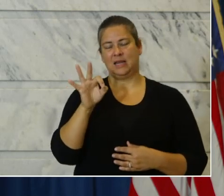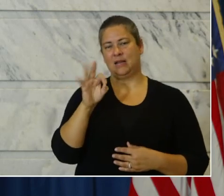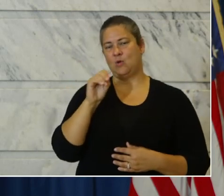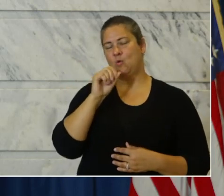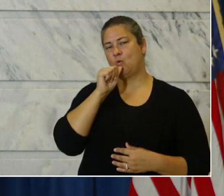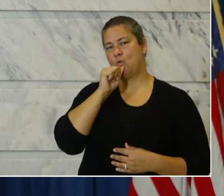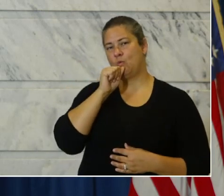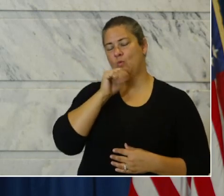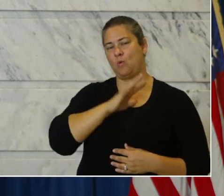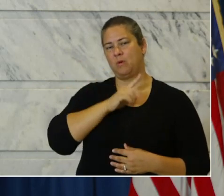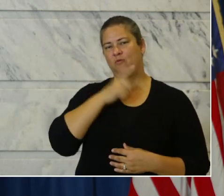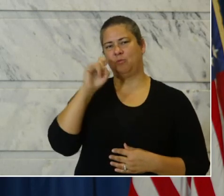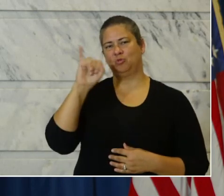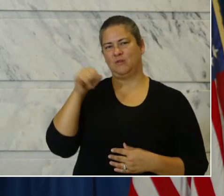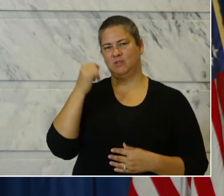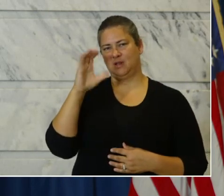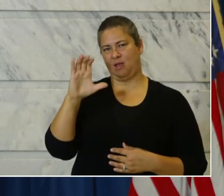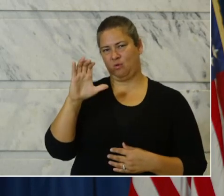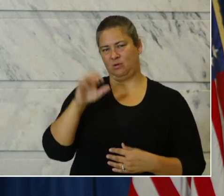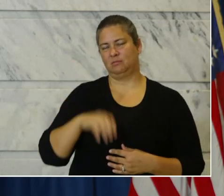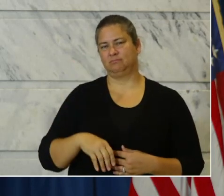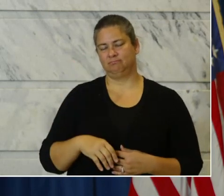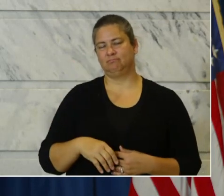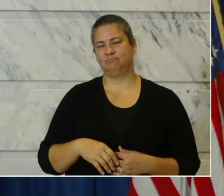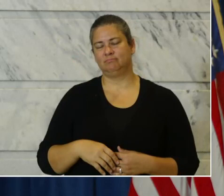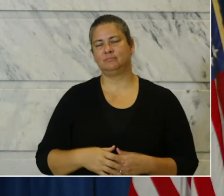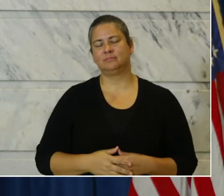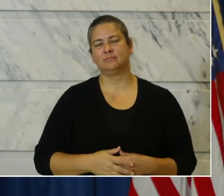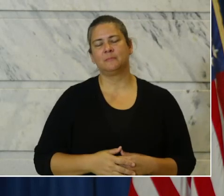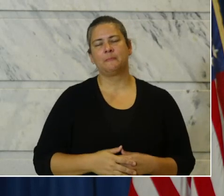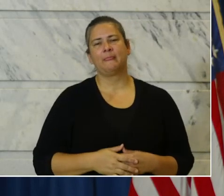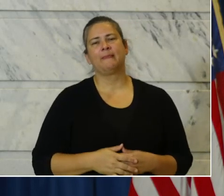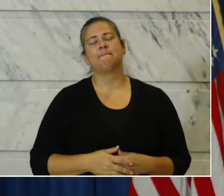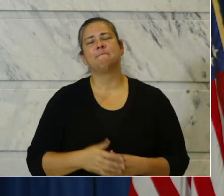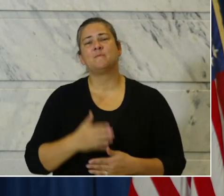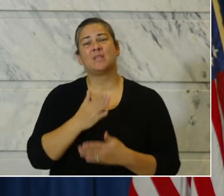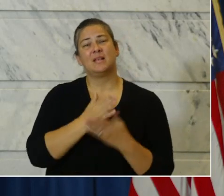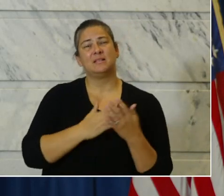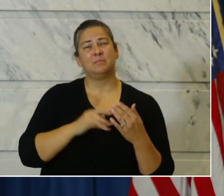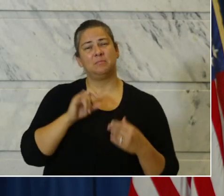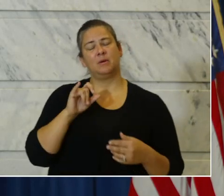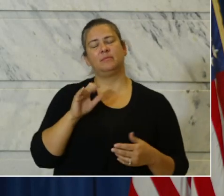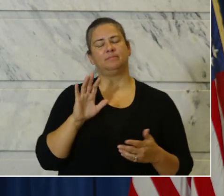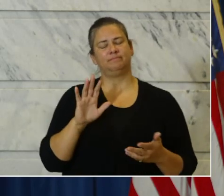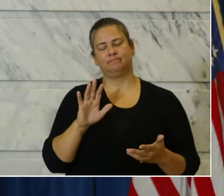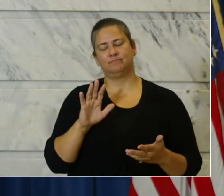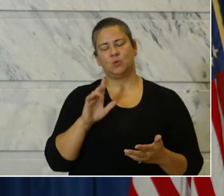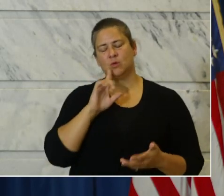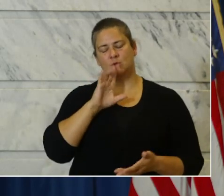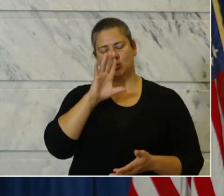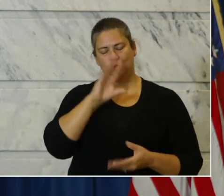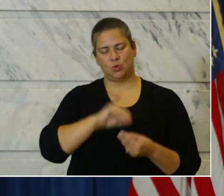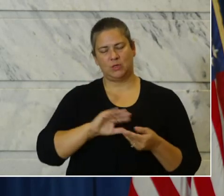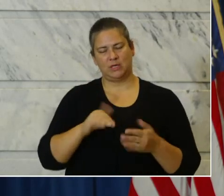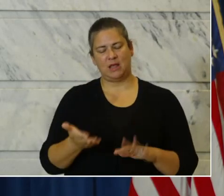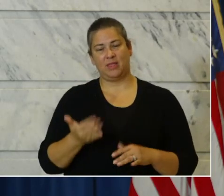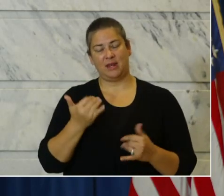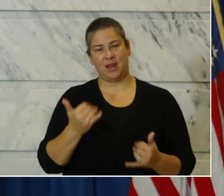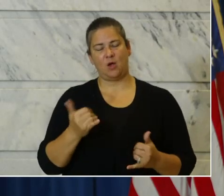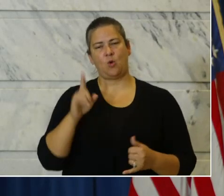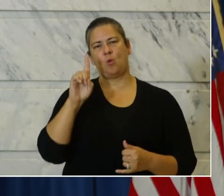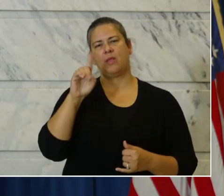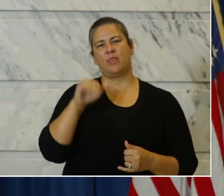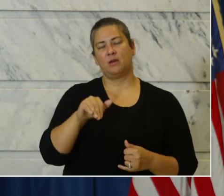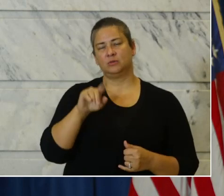woman from Jefferson County. A couple of the areas, that brings our total death count to